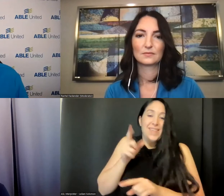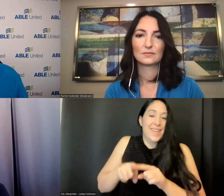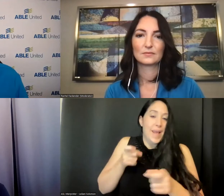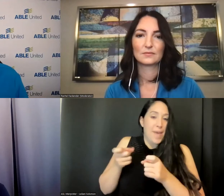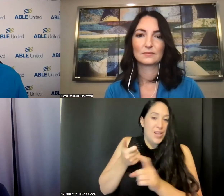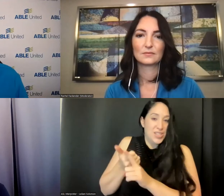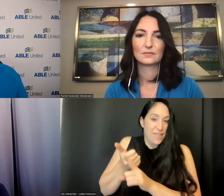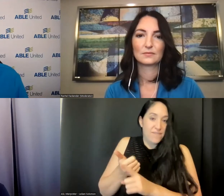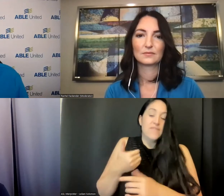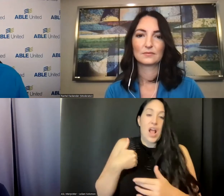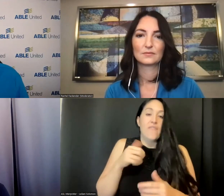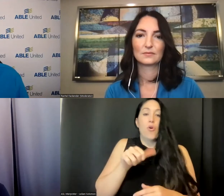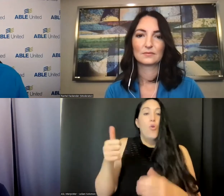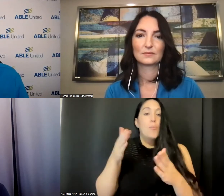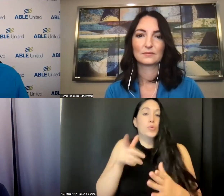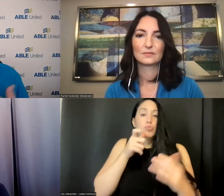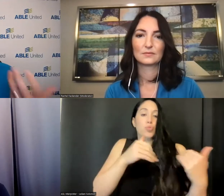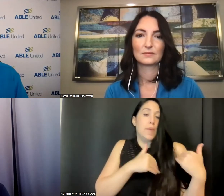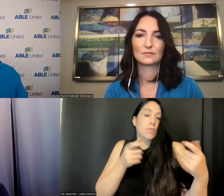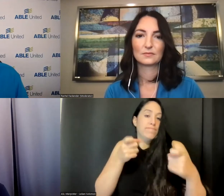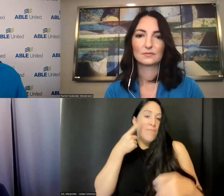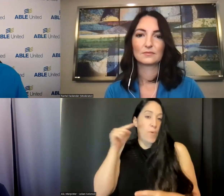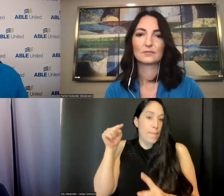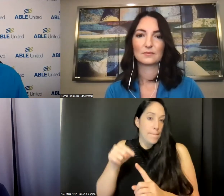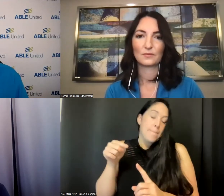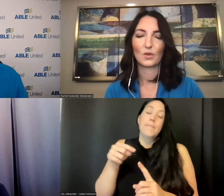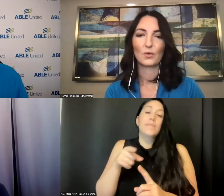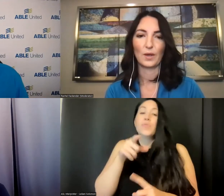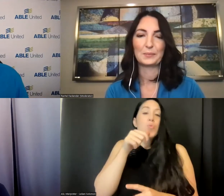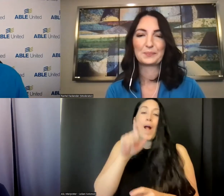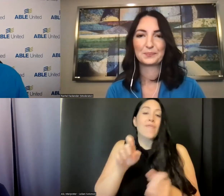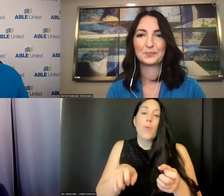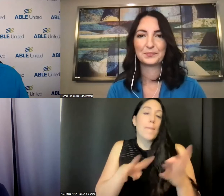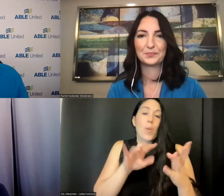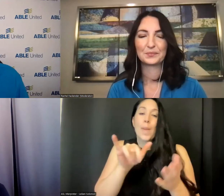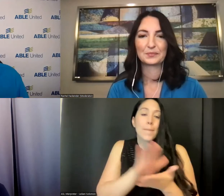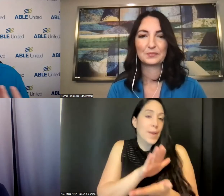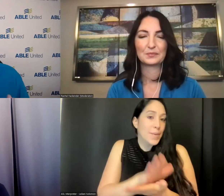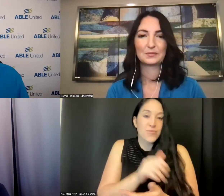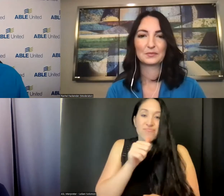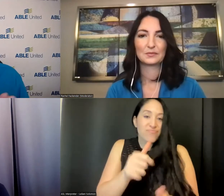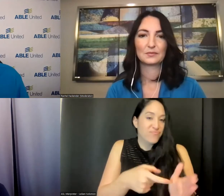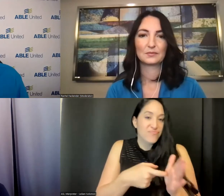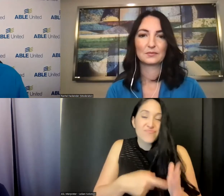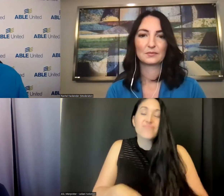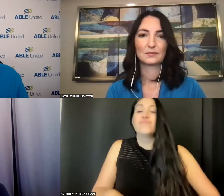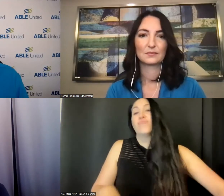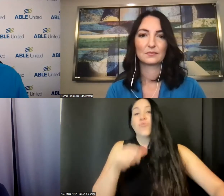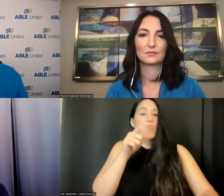person stepping in to do that, you don't have to upload those documentations, nor do you have to upload your